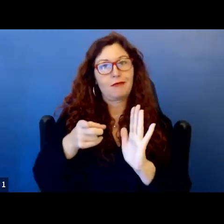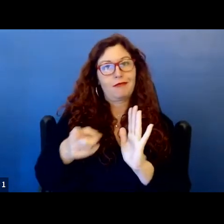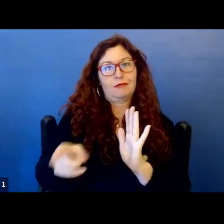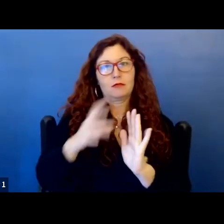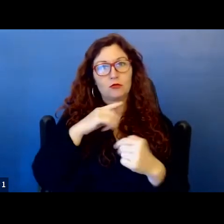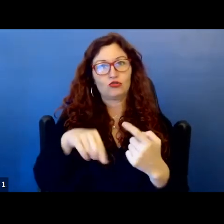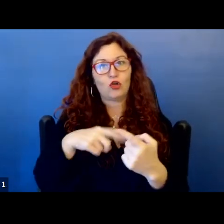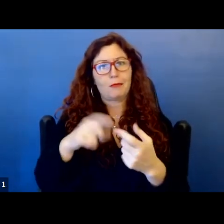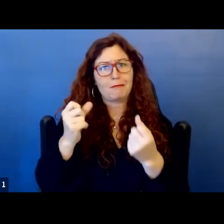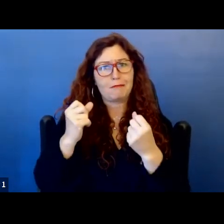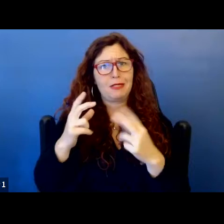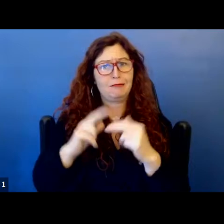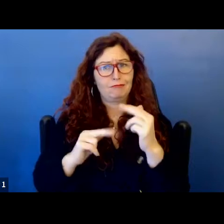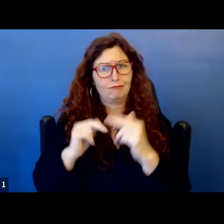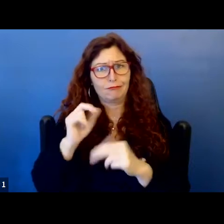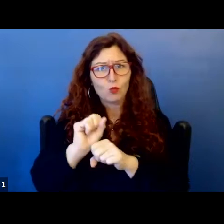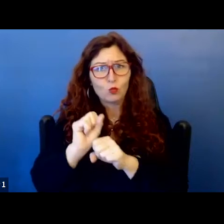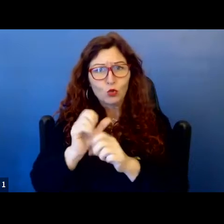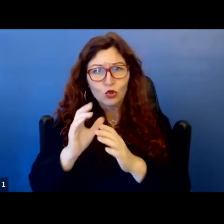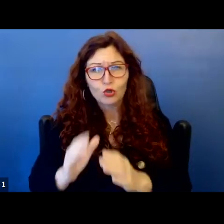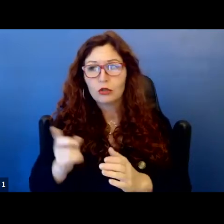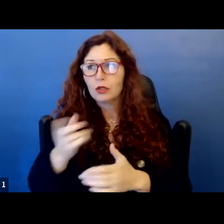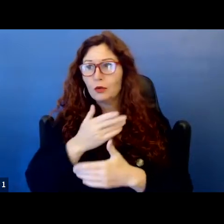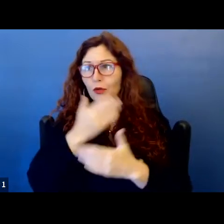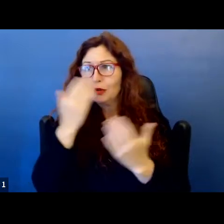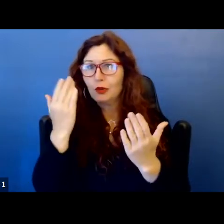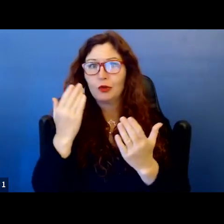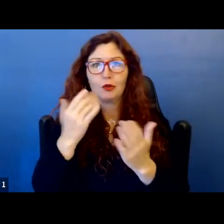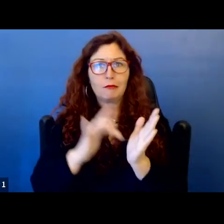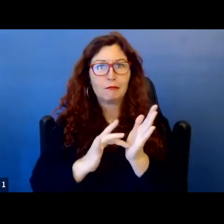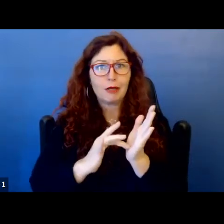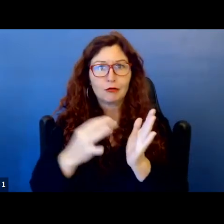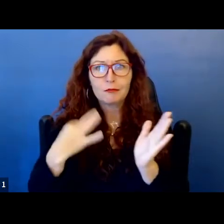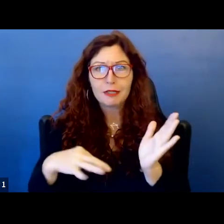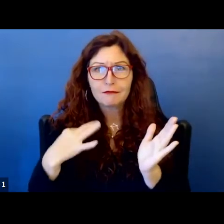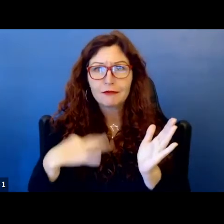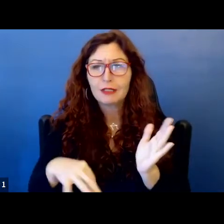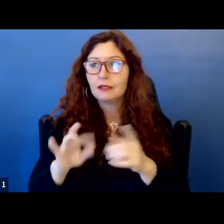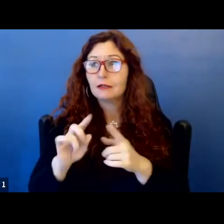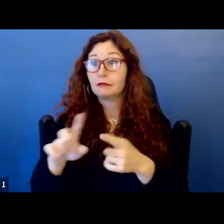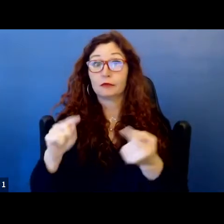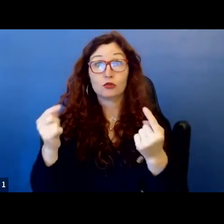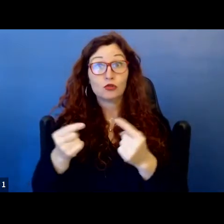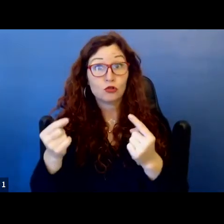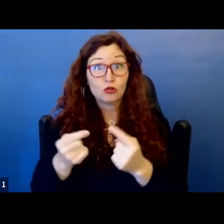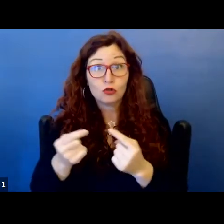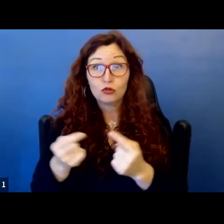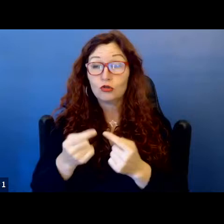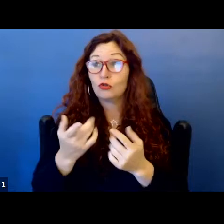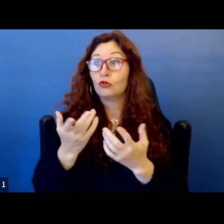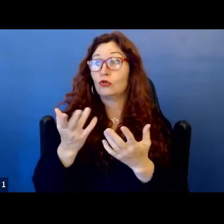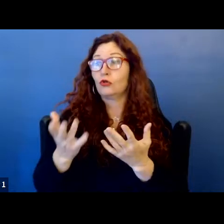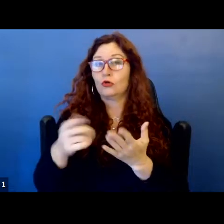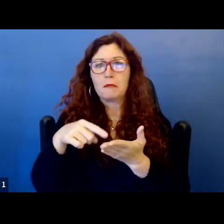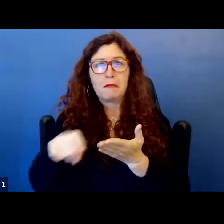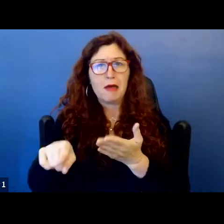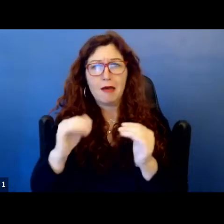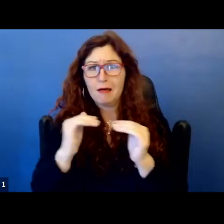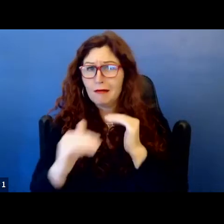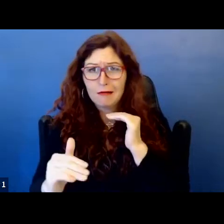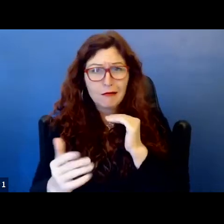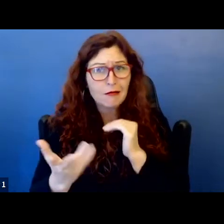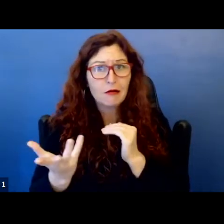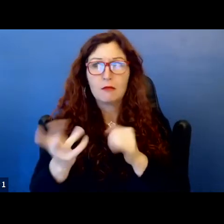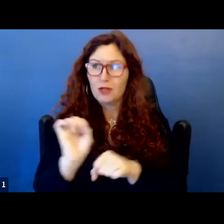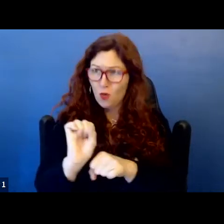have access to basic employment benefits the types of economic hardships experienced by many construction workers despite working long hours and just how